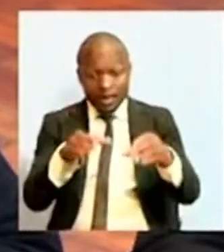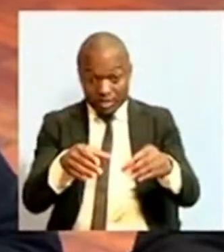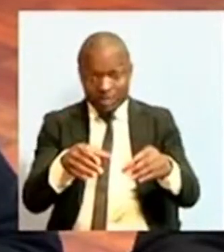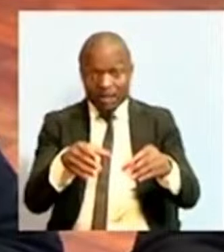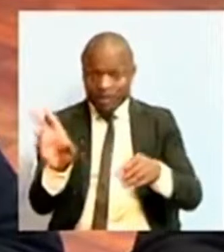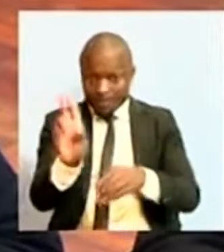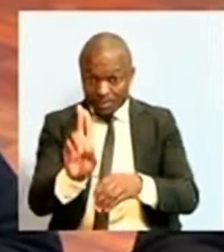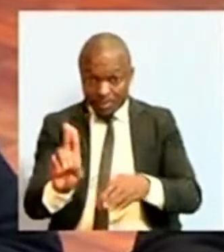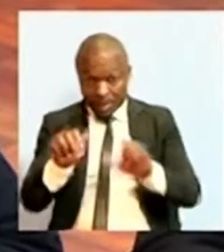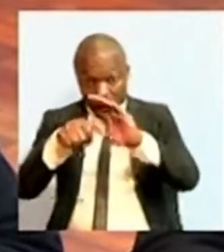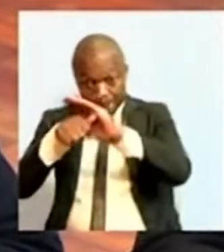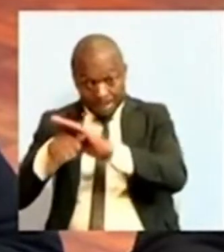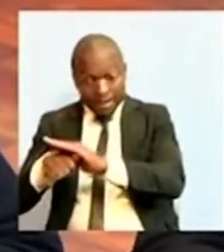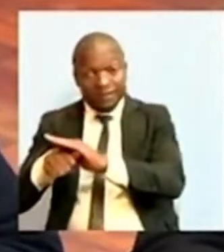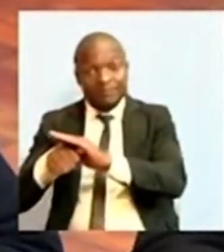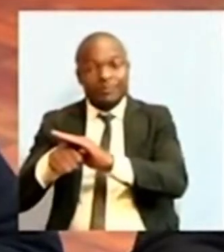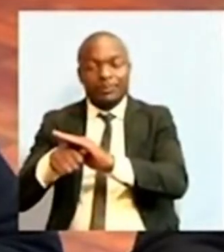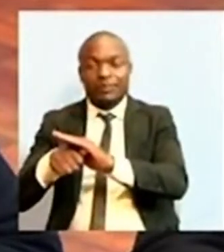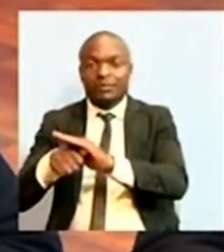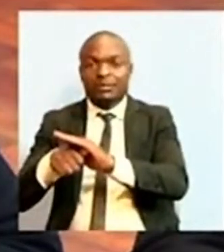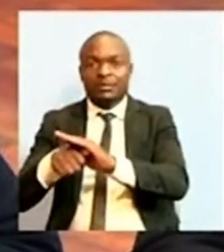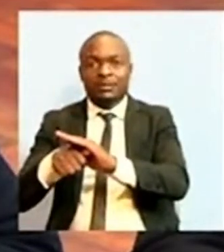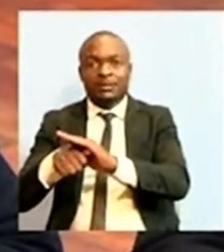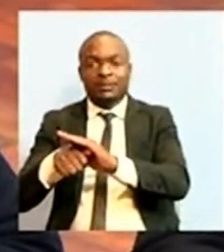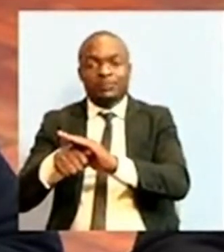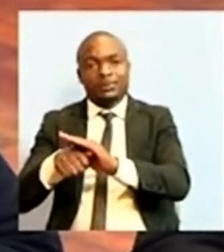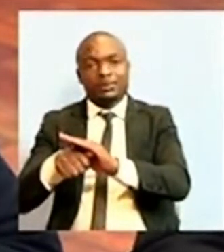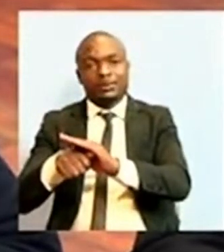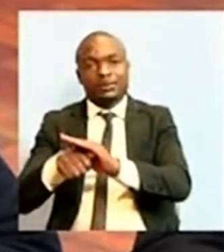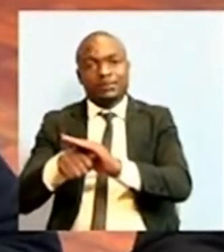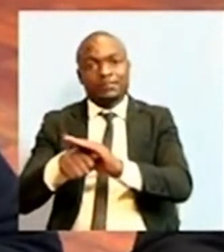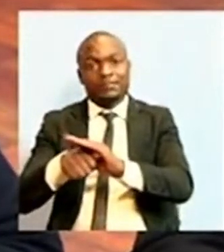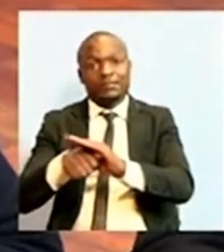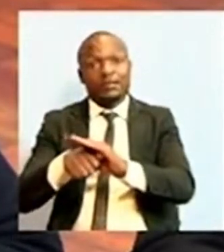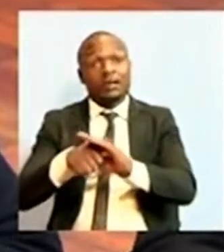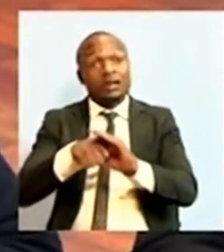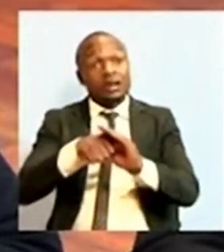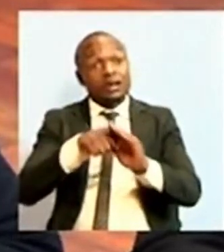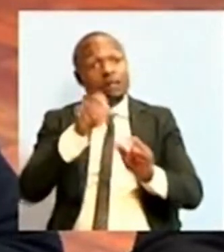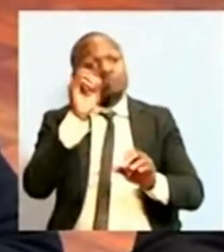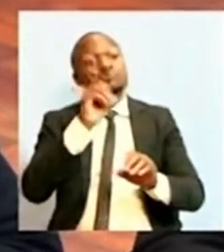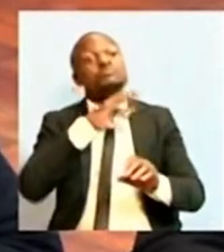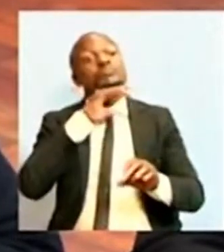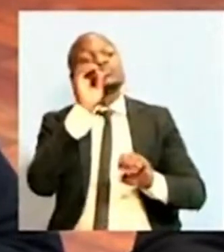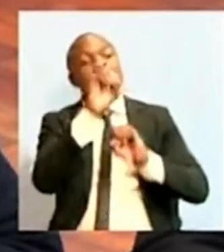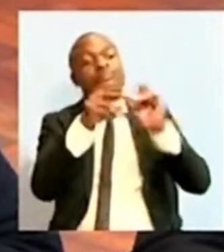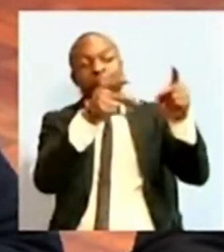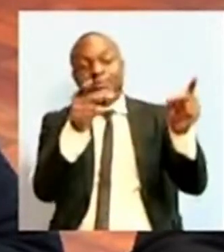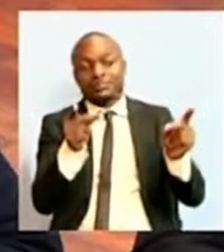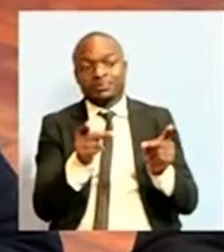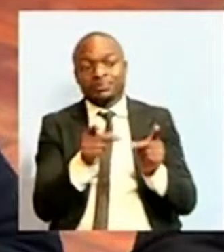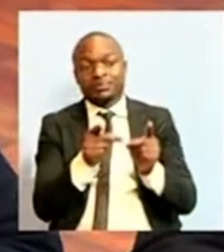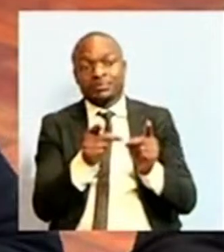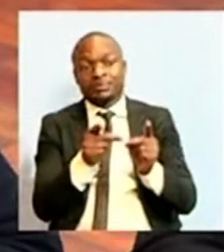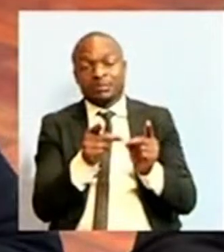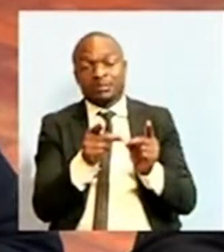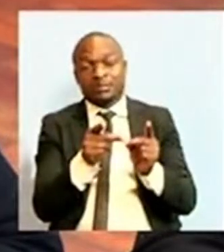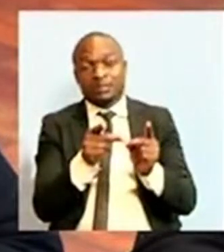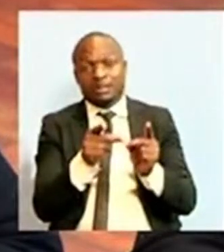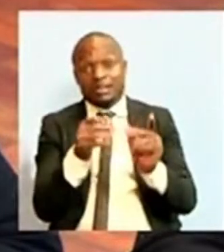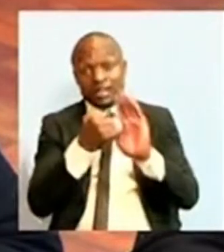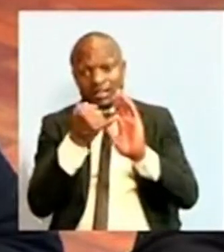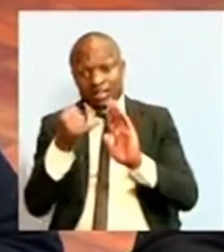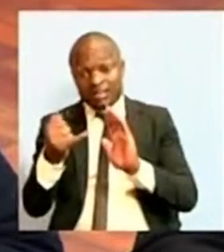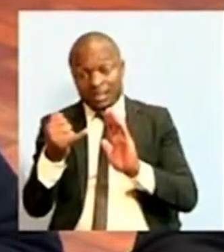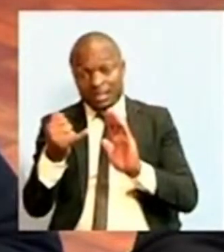been using a private-owned dump site belonging to Corp Waste. And further, the identified parcel of land